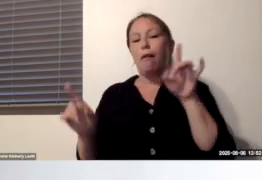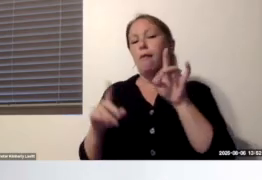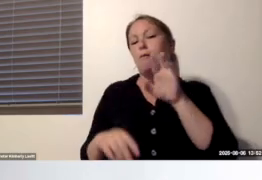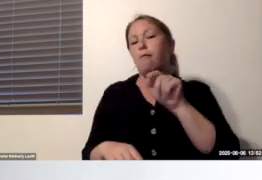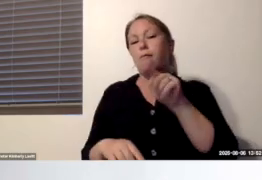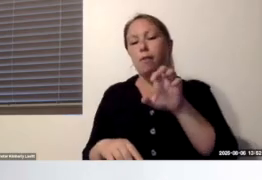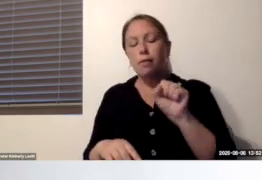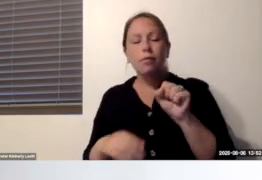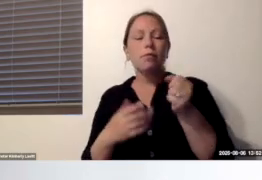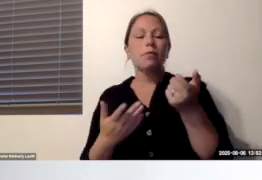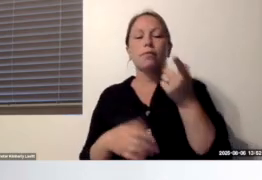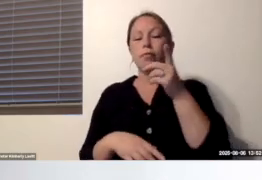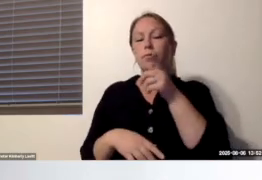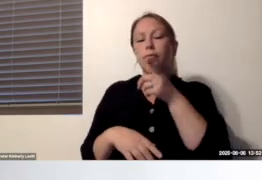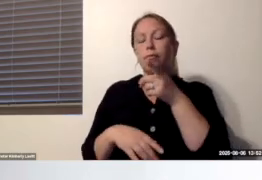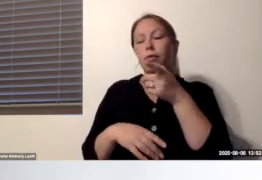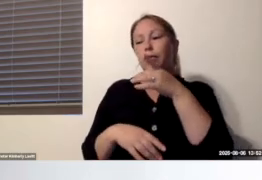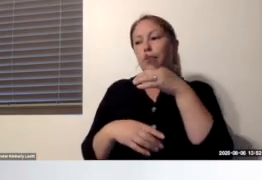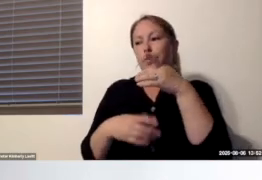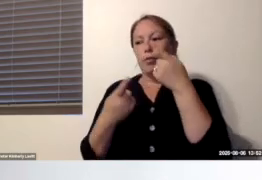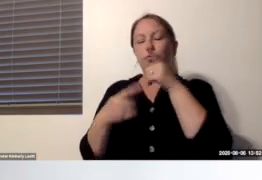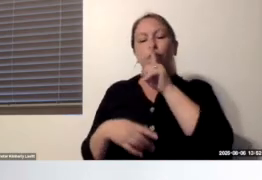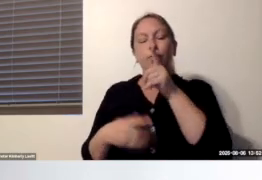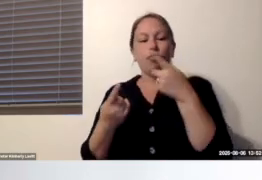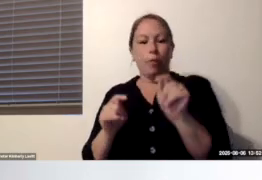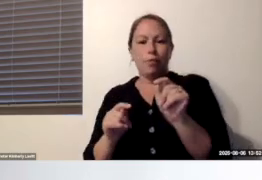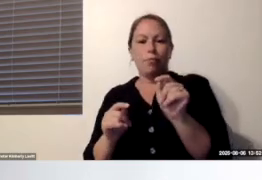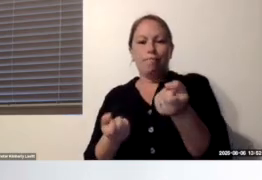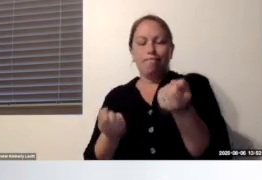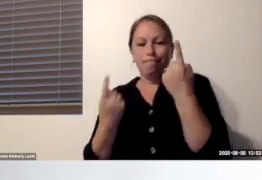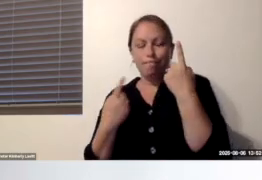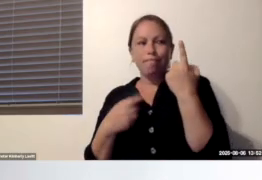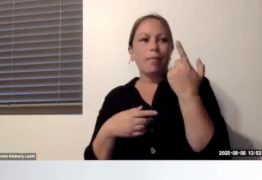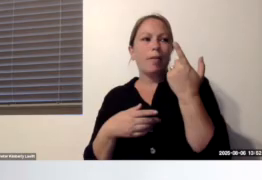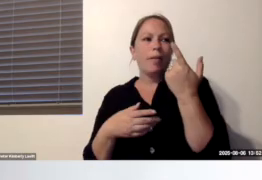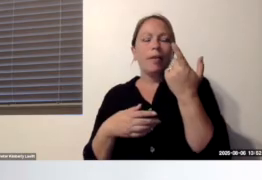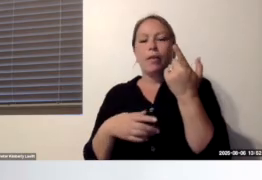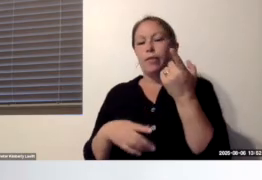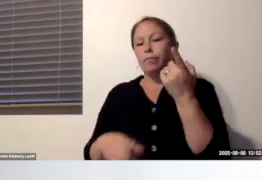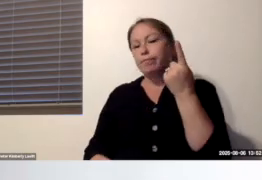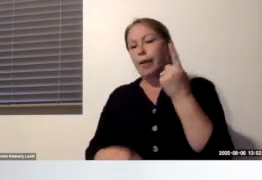we'd want to make sure that we're trying to capture kind of an accurate